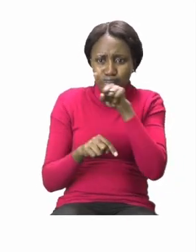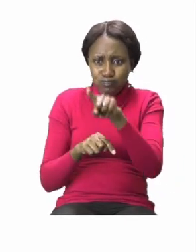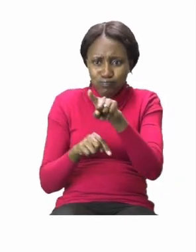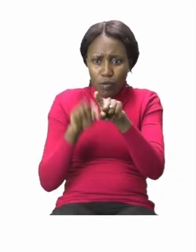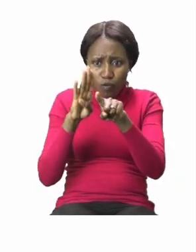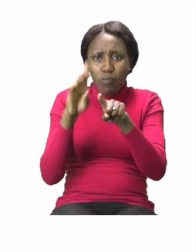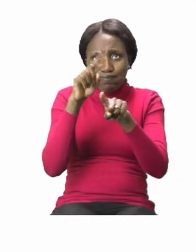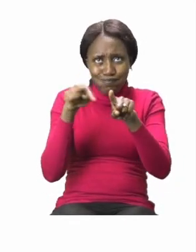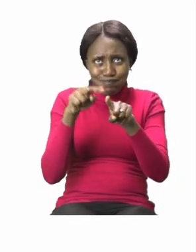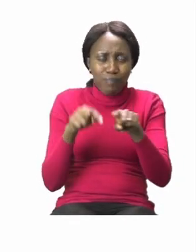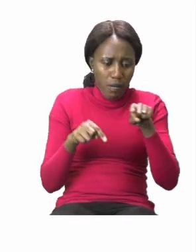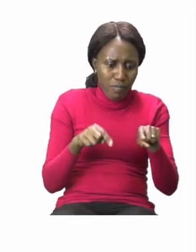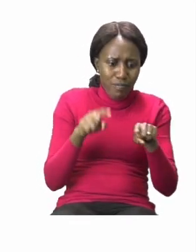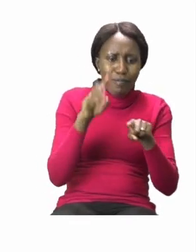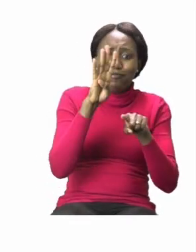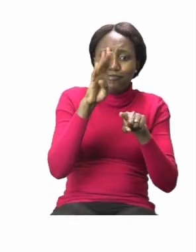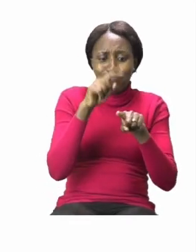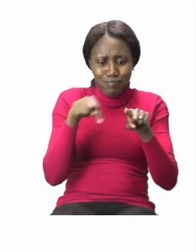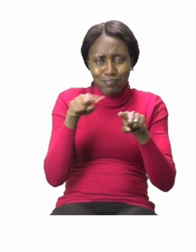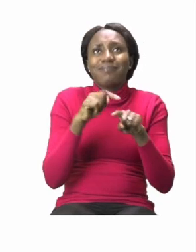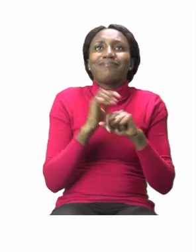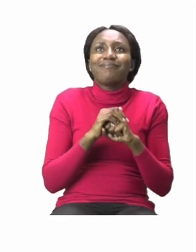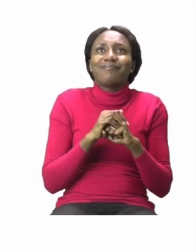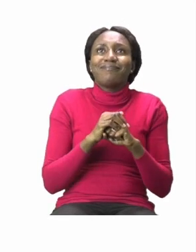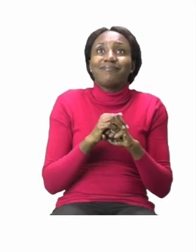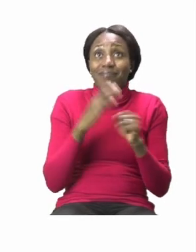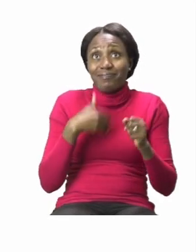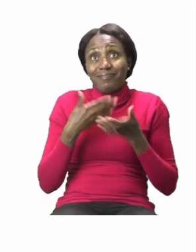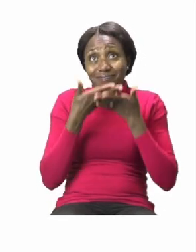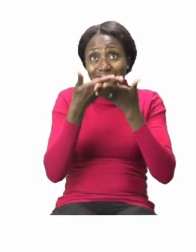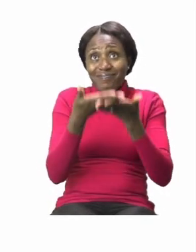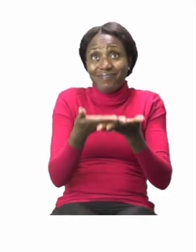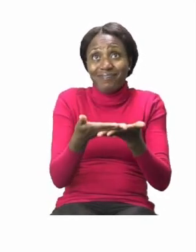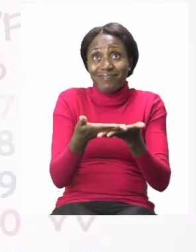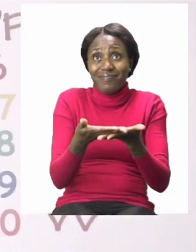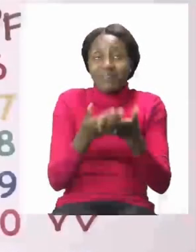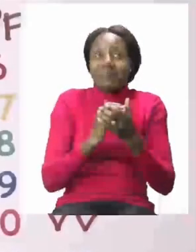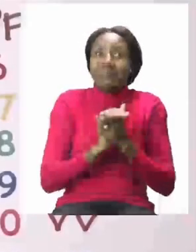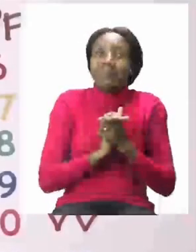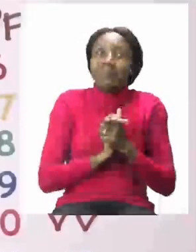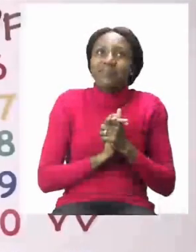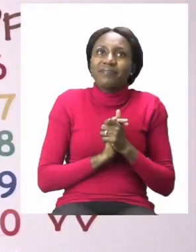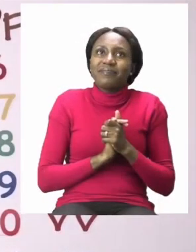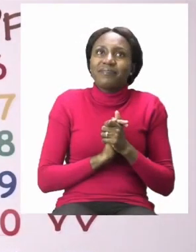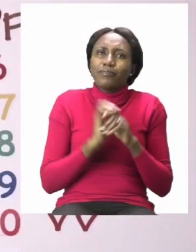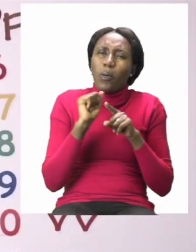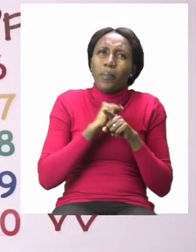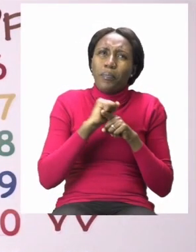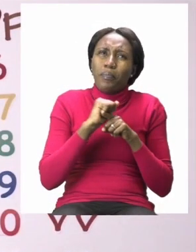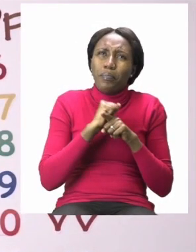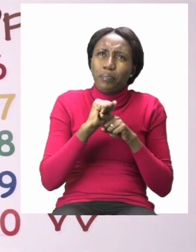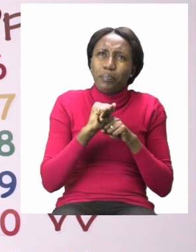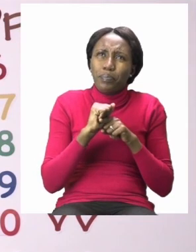4s. Let's try and do an exercise together on the board. So we're going to practice looking for the